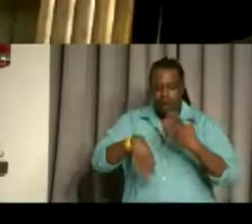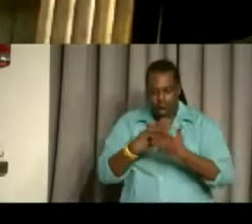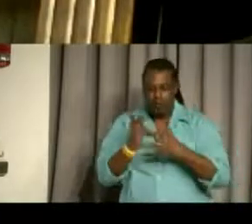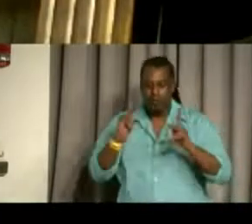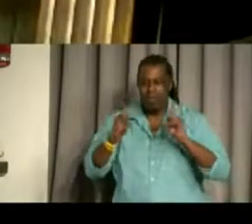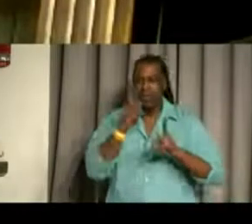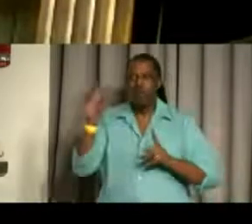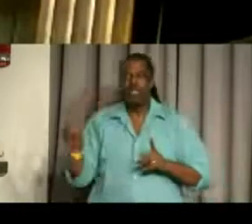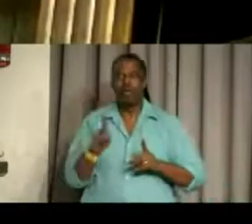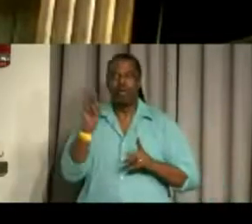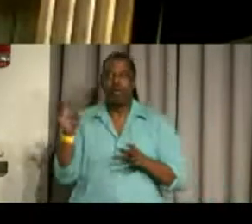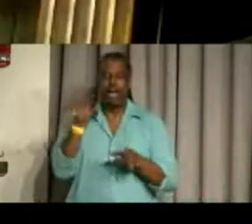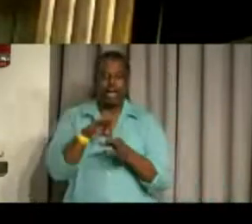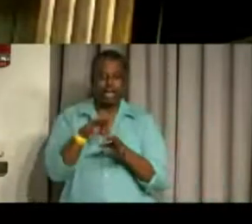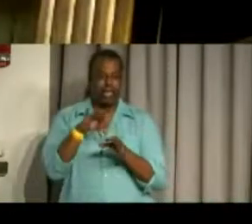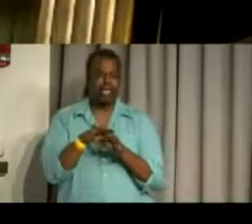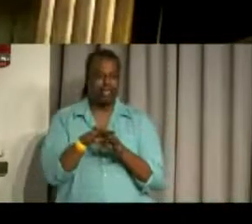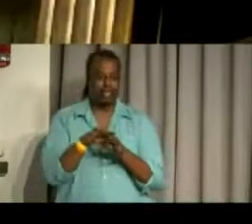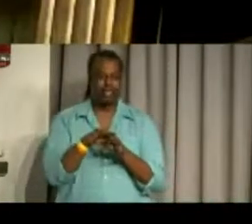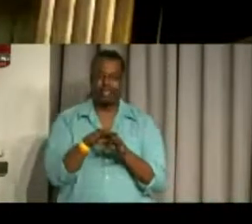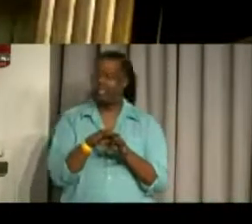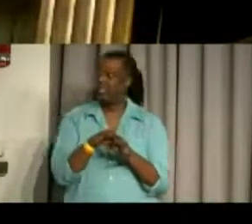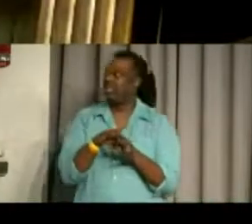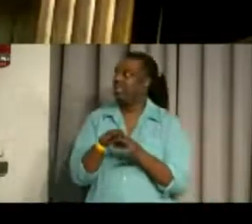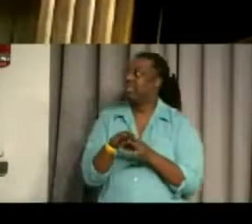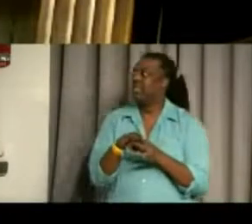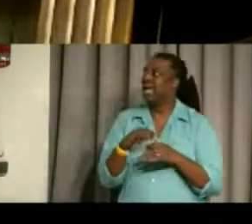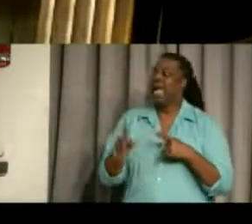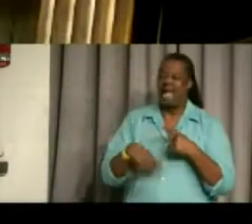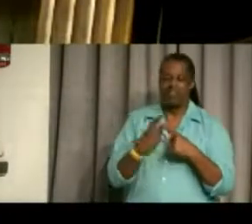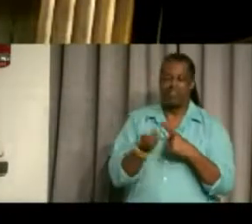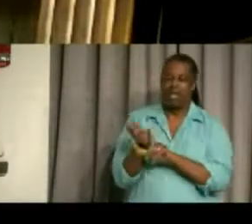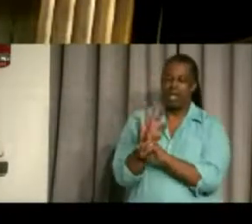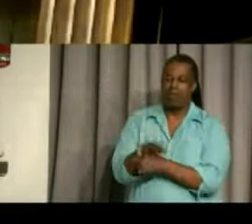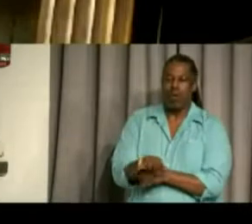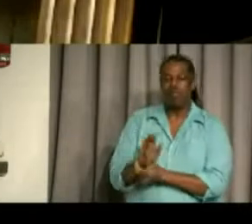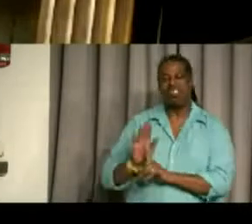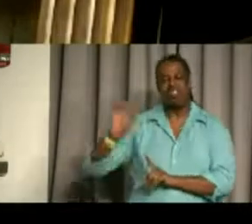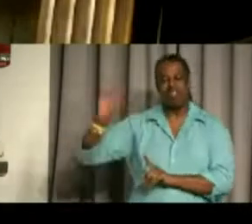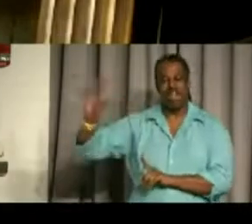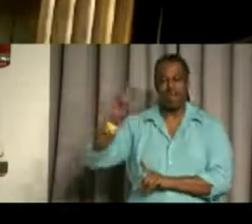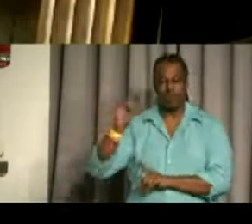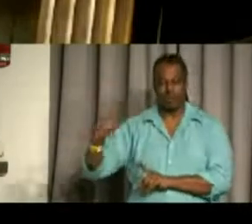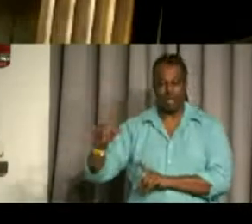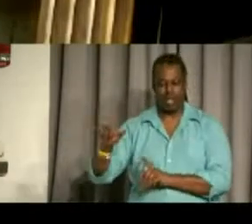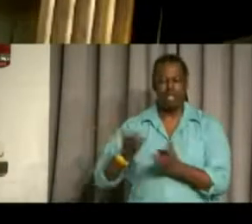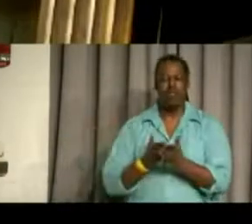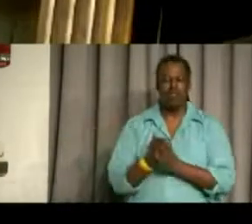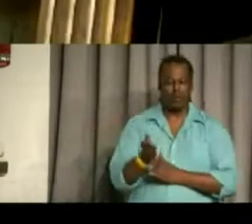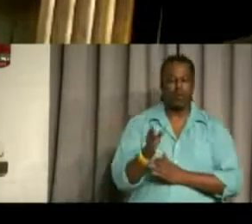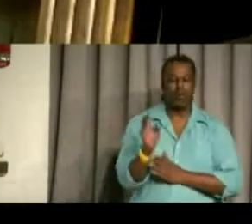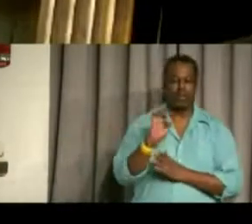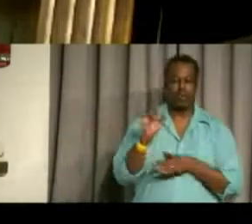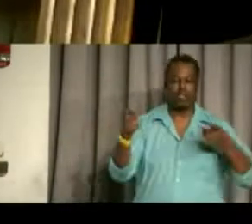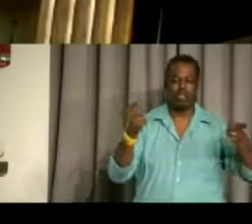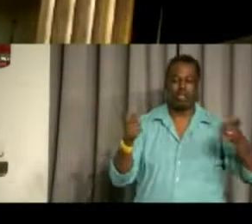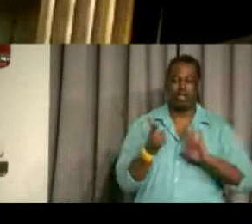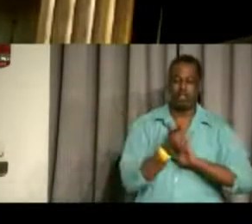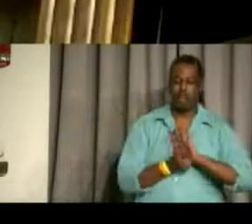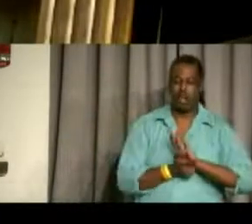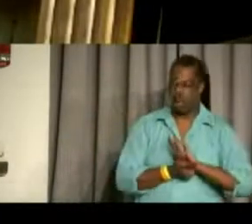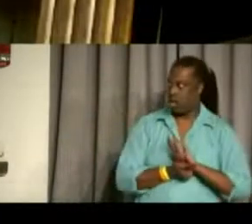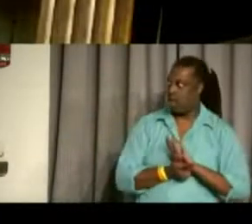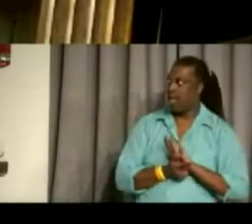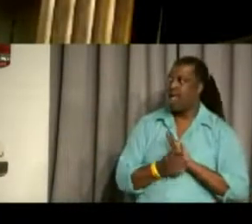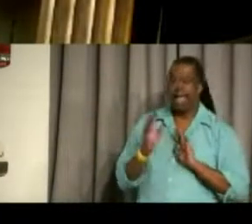democratically elected in local elections, and then imposes his or her will through the emergency manager law. And we